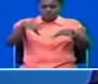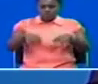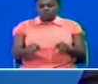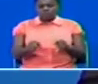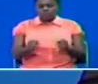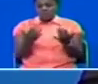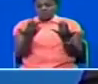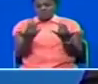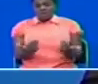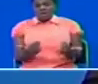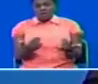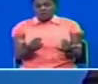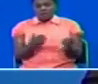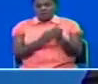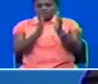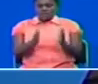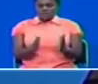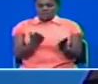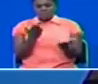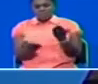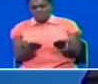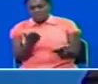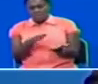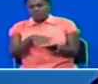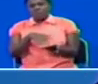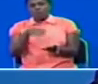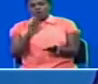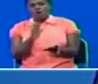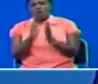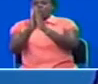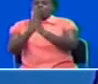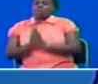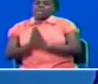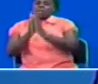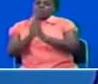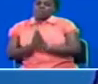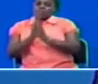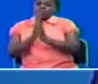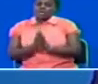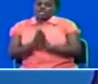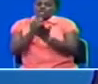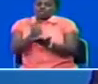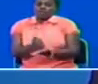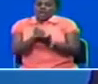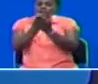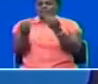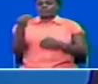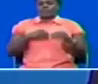it appears that the head of the commission may be investing more into his religious background to slay the dragon that is